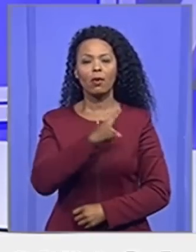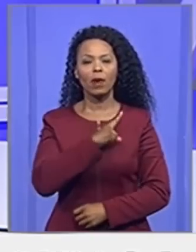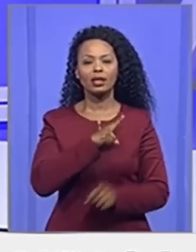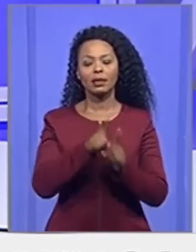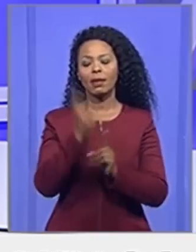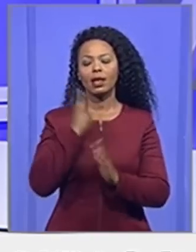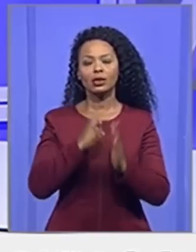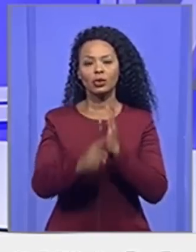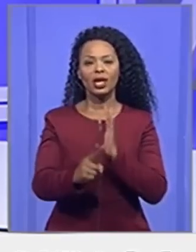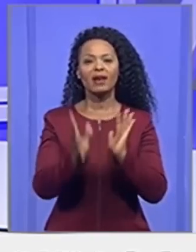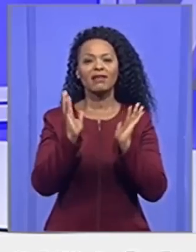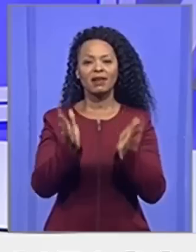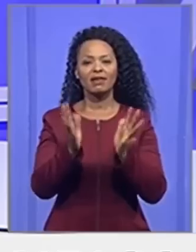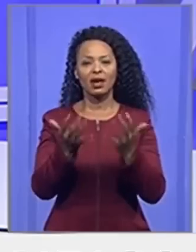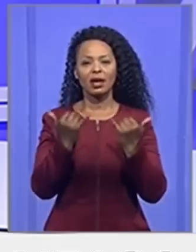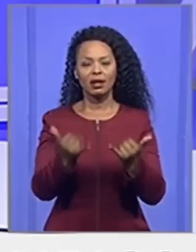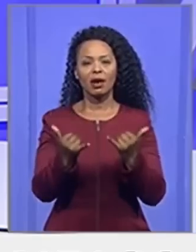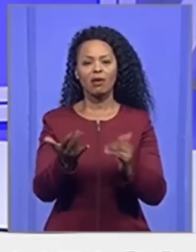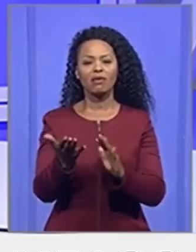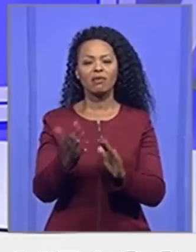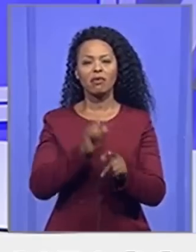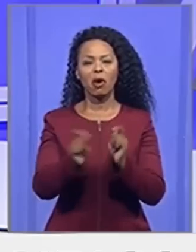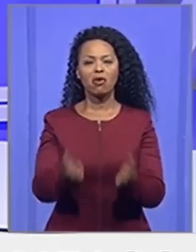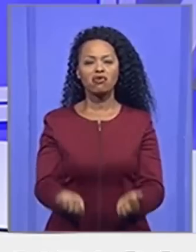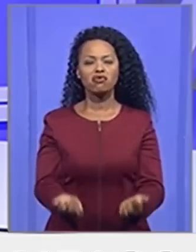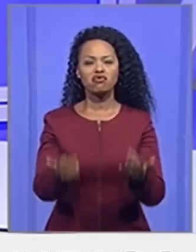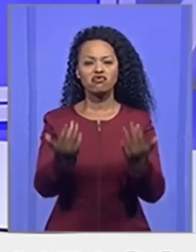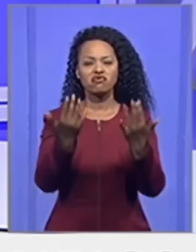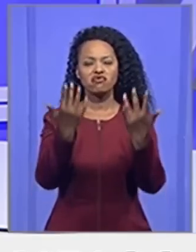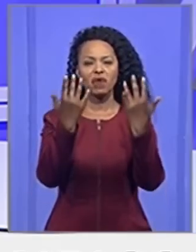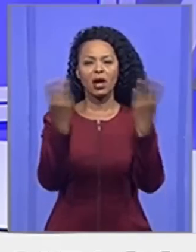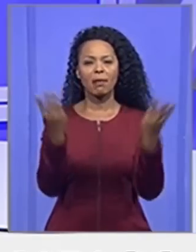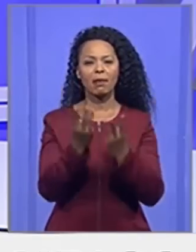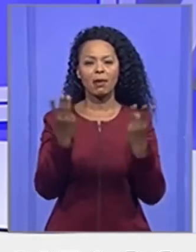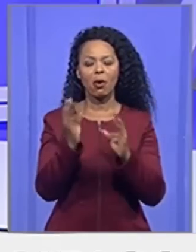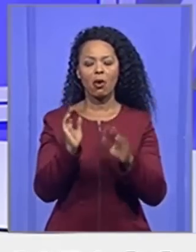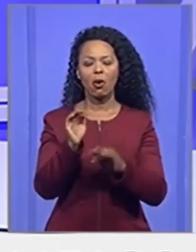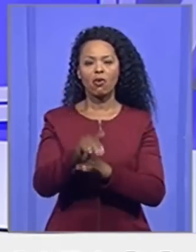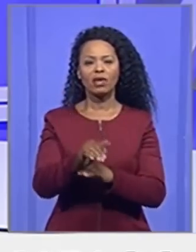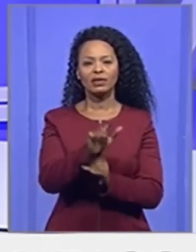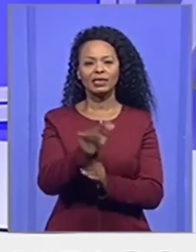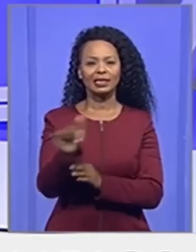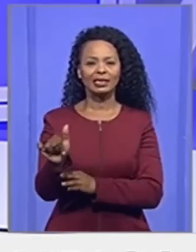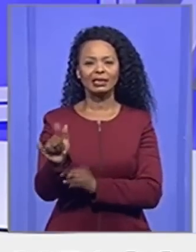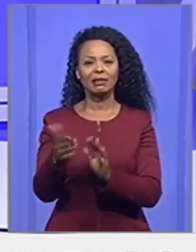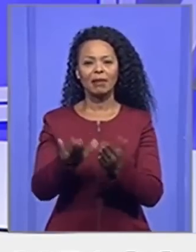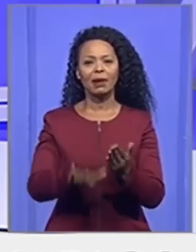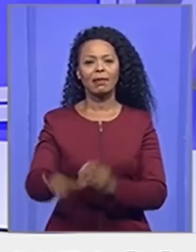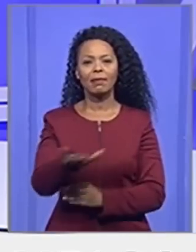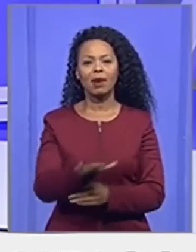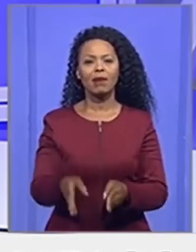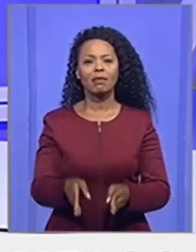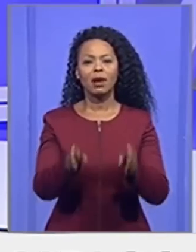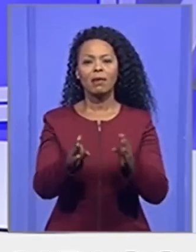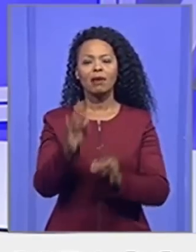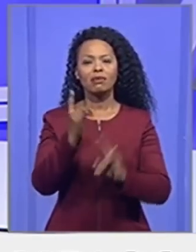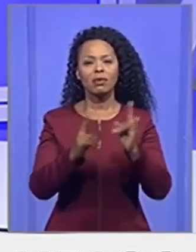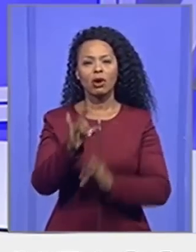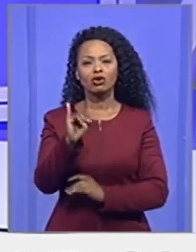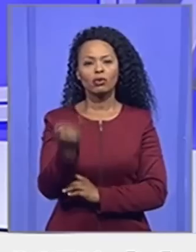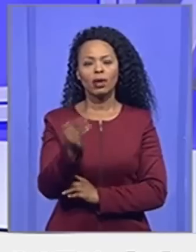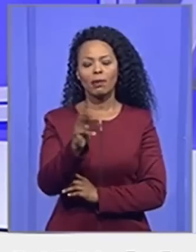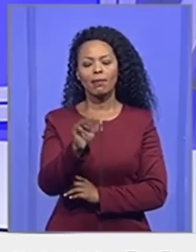ya go feta a go swa ga moago mo go hlokofetšego batho ba masomišupa tshela ka Marshall Town. Go fihla ga bjale seo